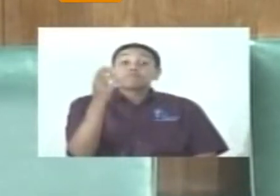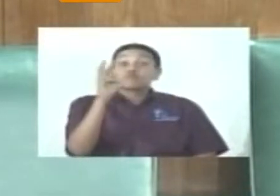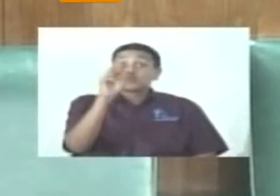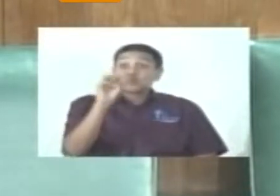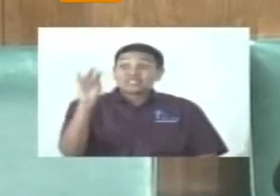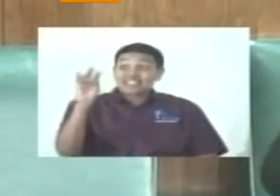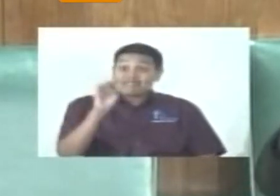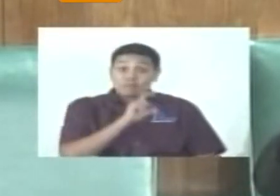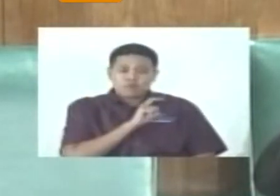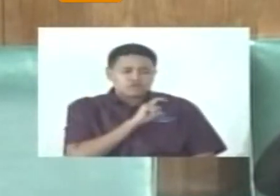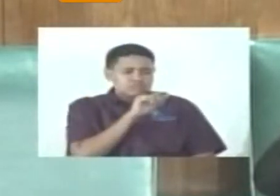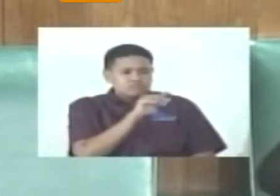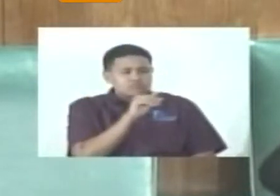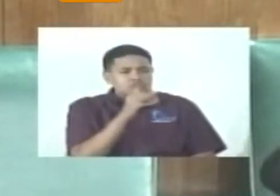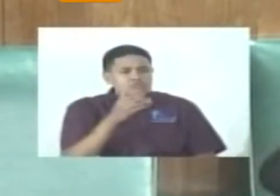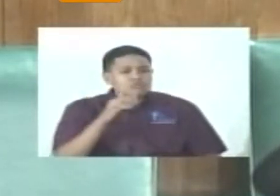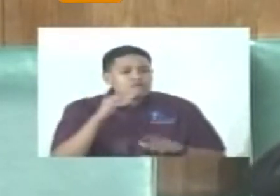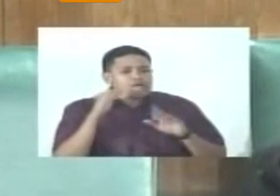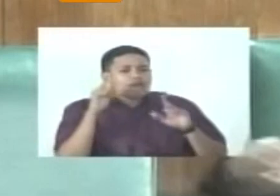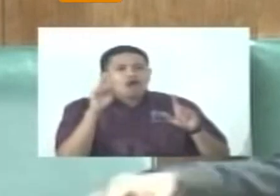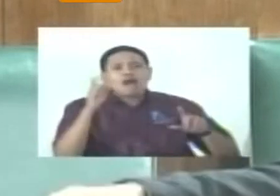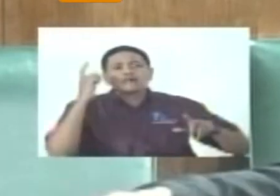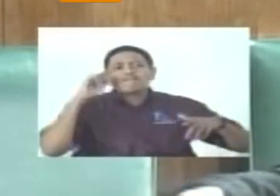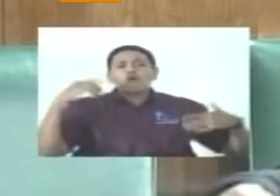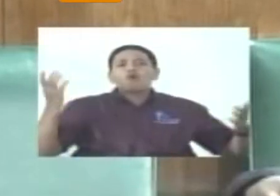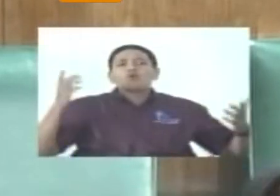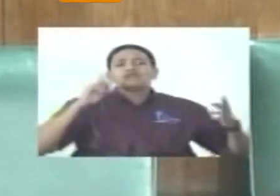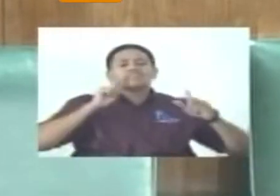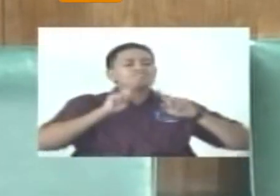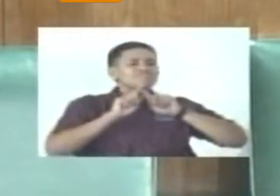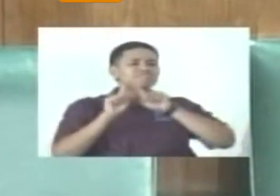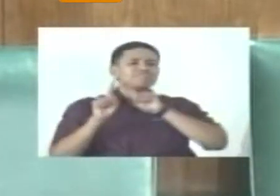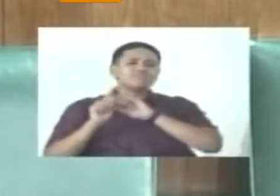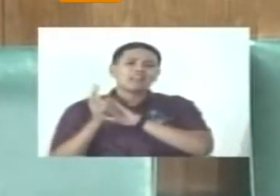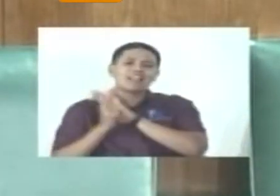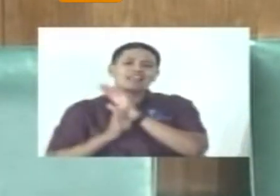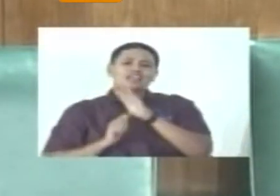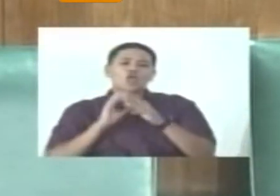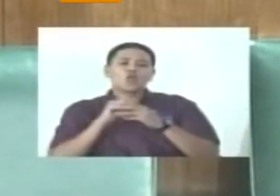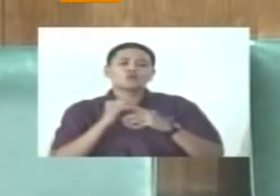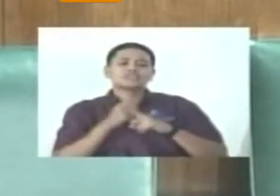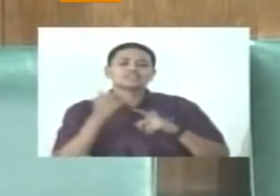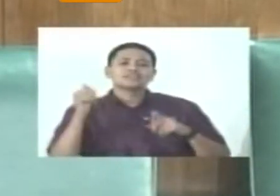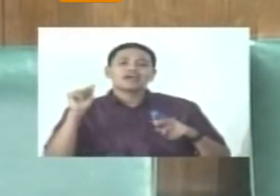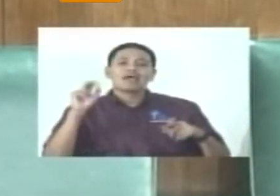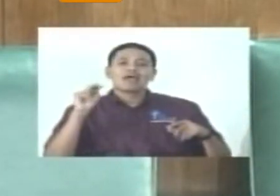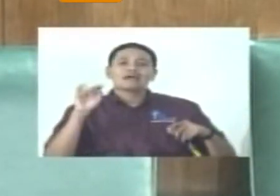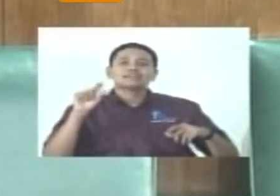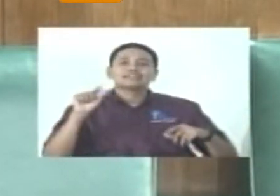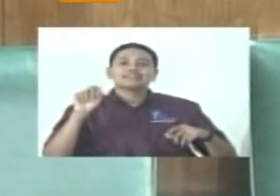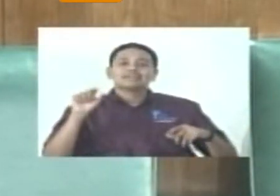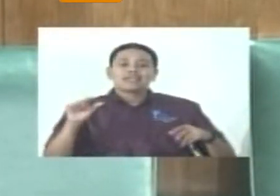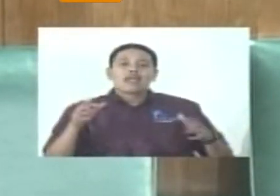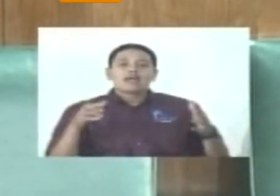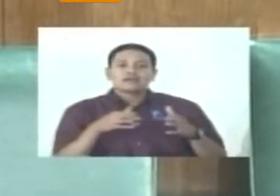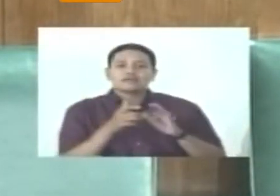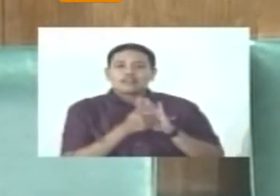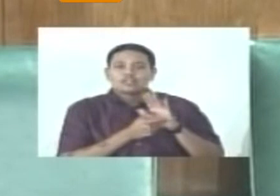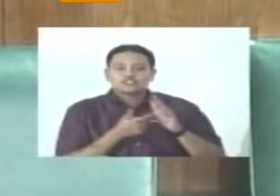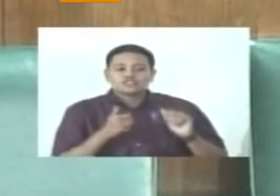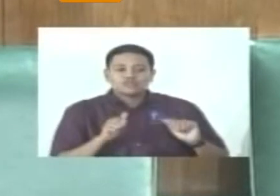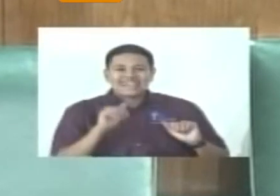was calling for a suite of legislation, including the anti-gang